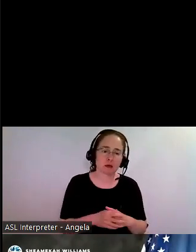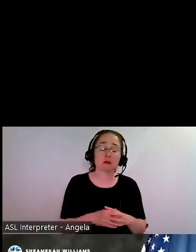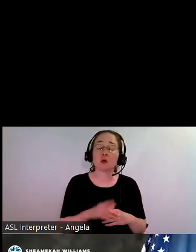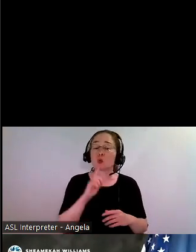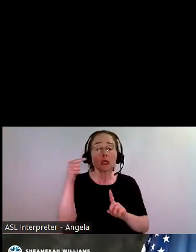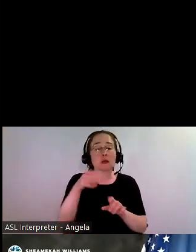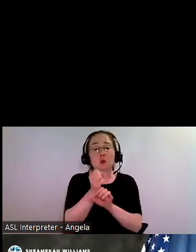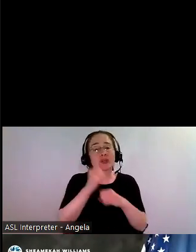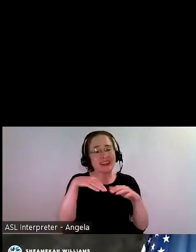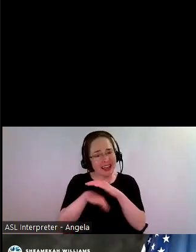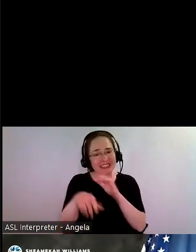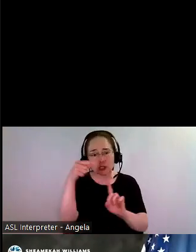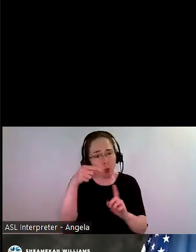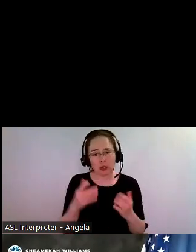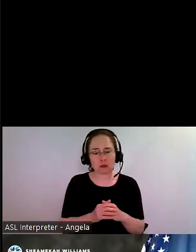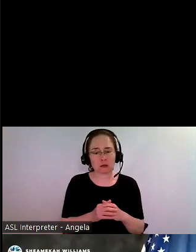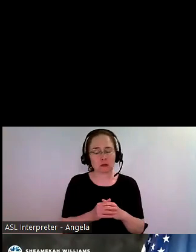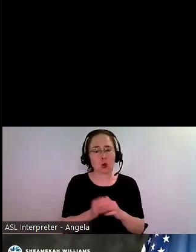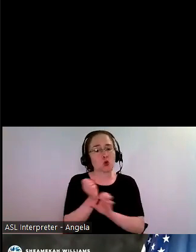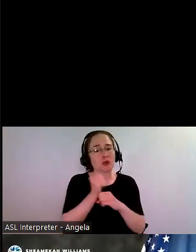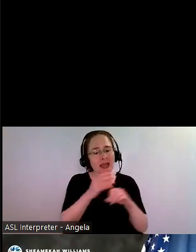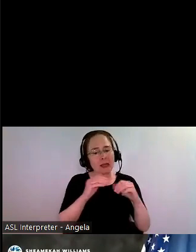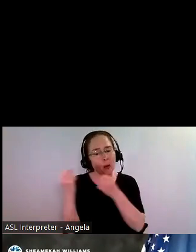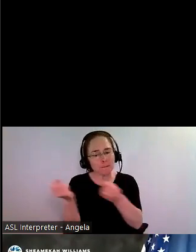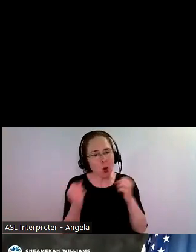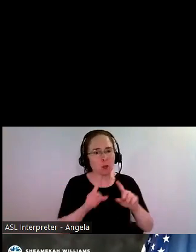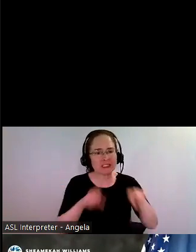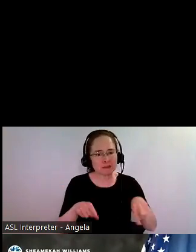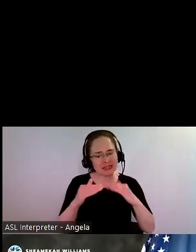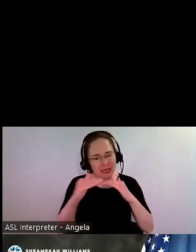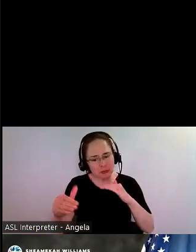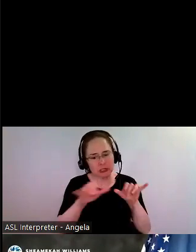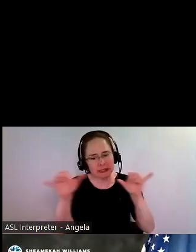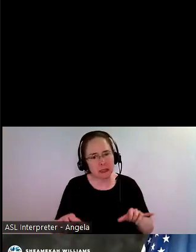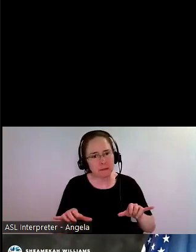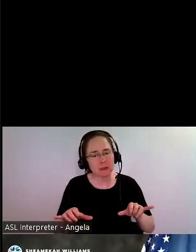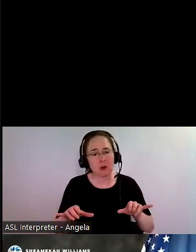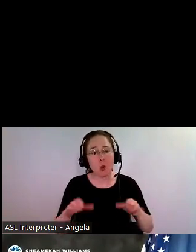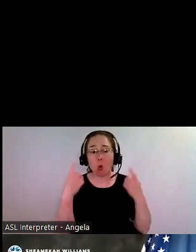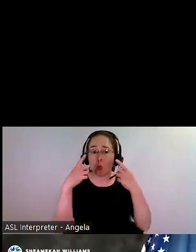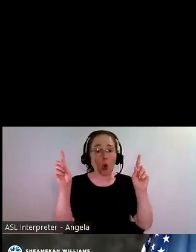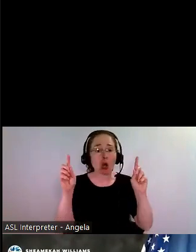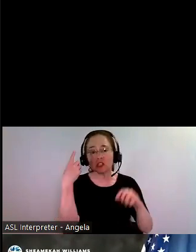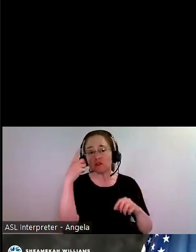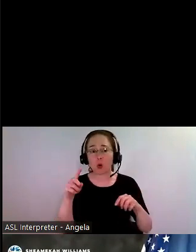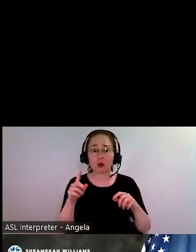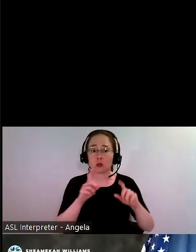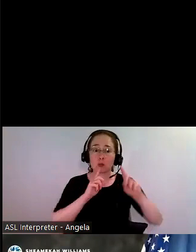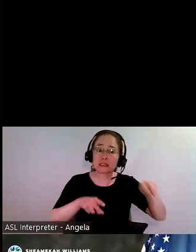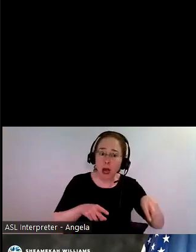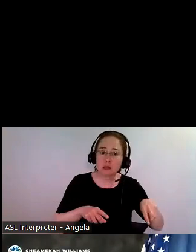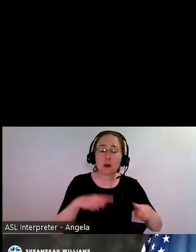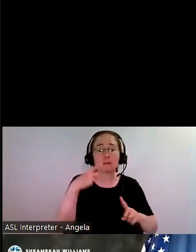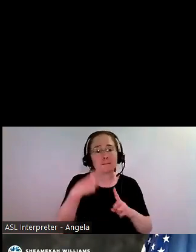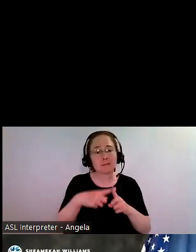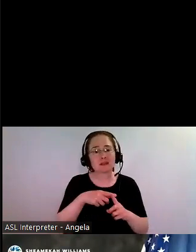creating an access point and creating a mobile response and stabilization system that not only works just for the response, but really what that